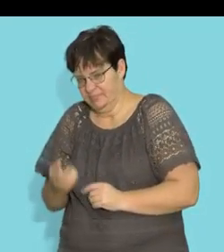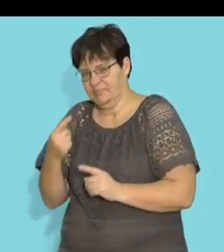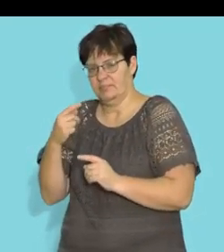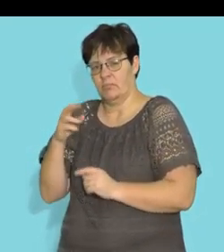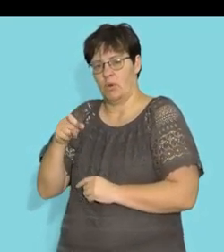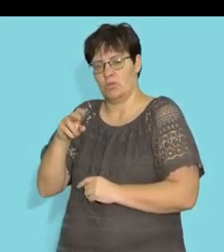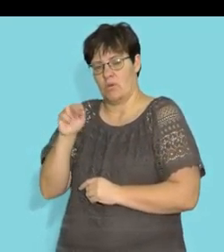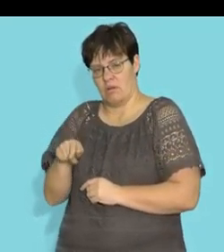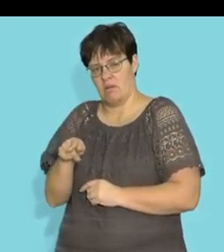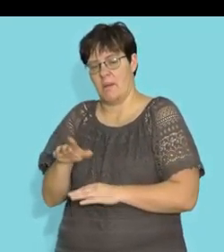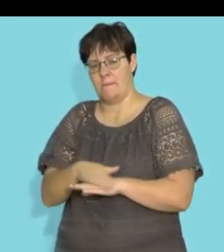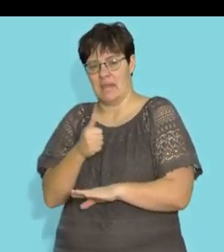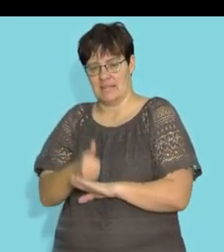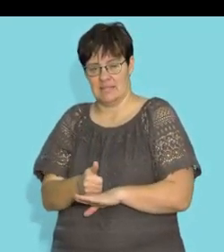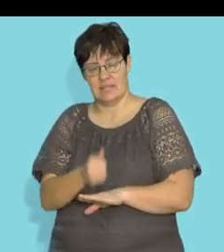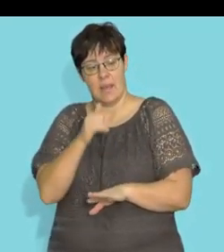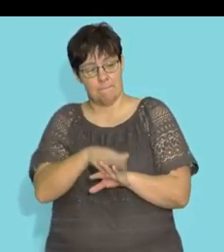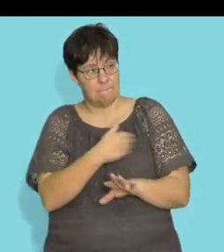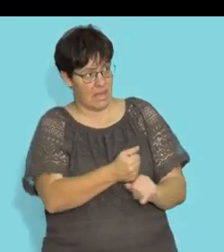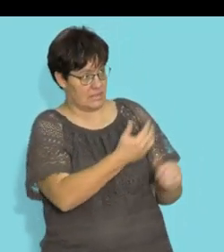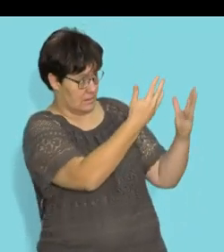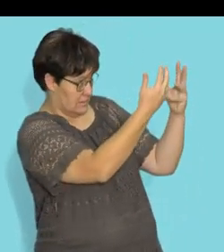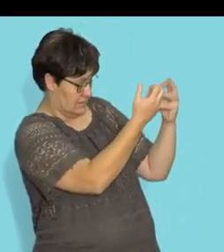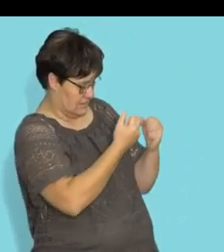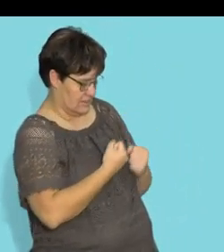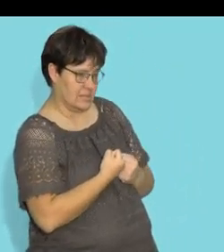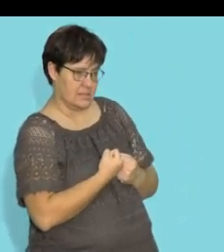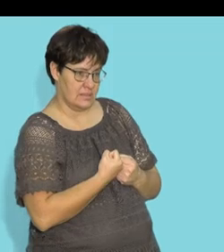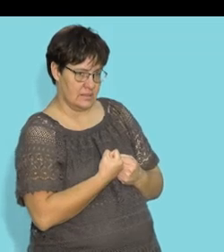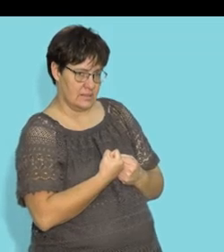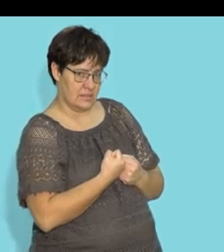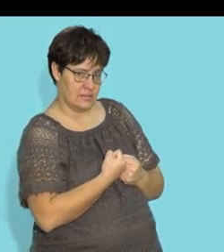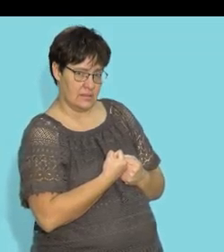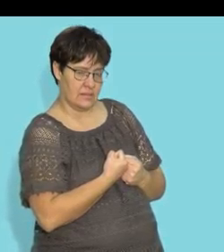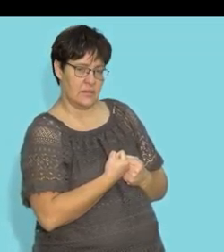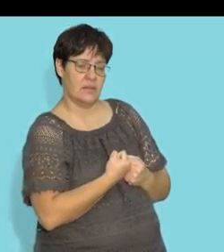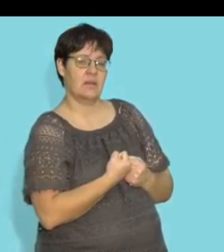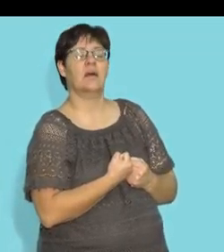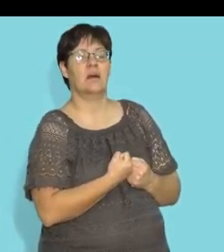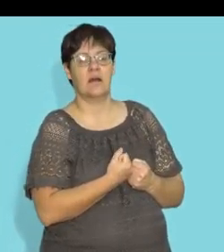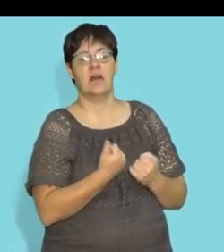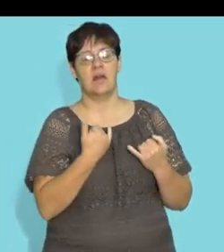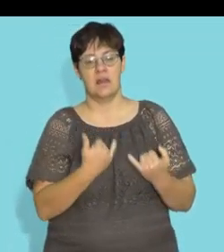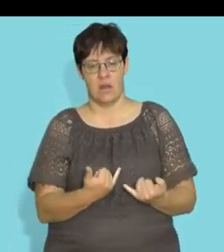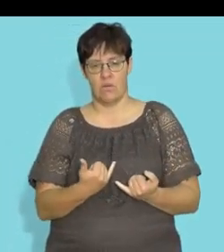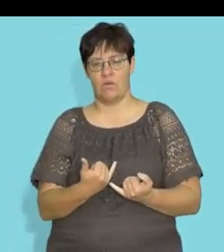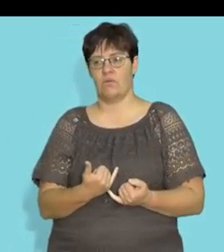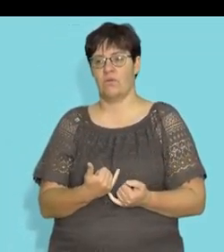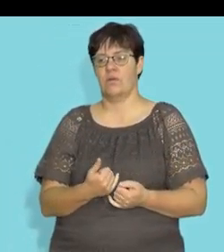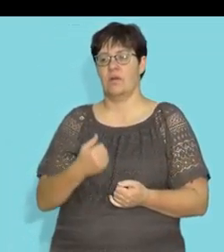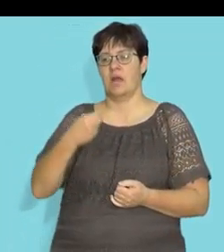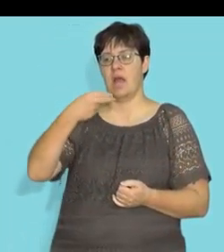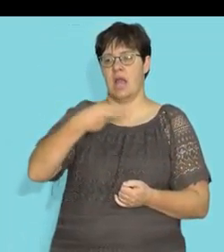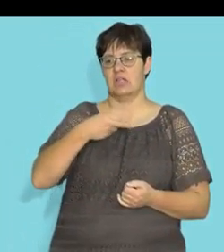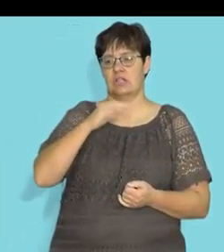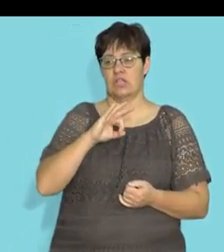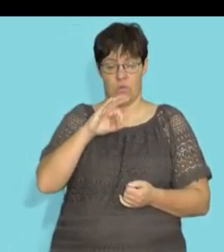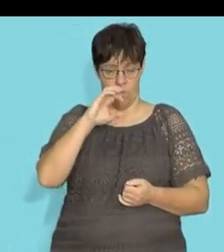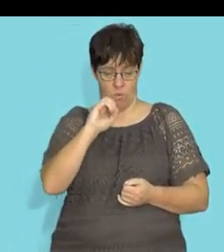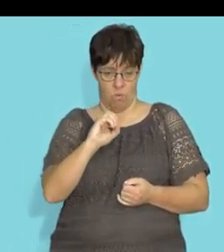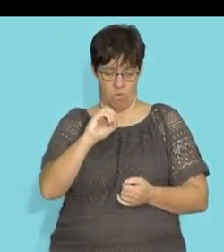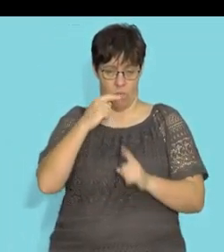formed because hydrochloric acid is a strong acid. So in the forward reaction, we can see that